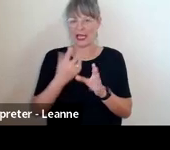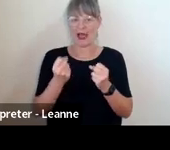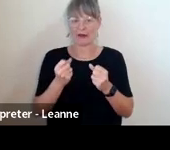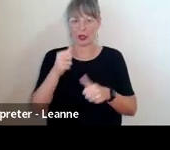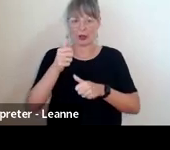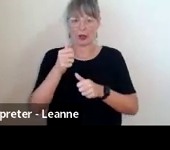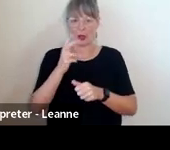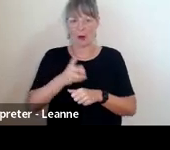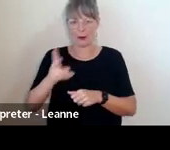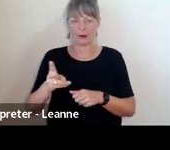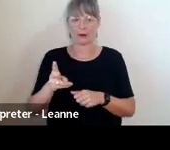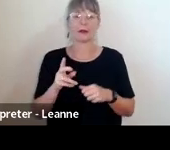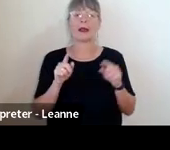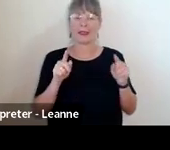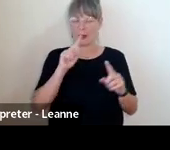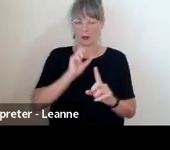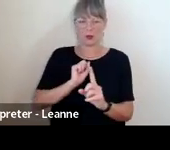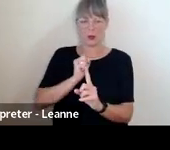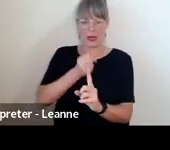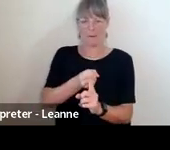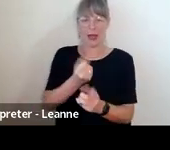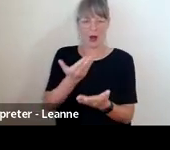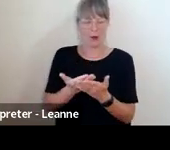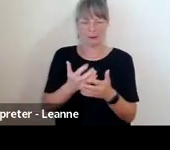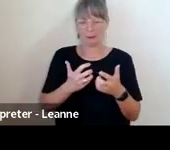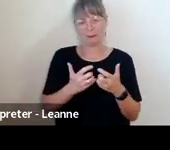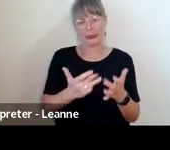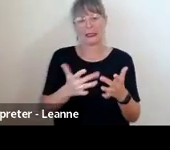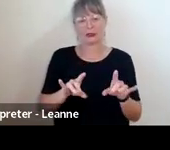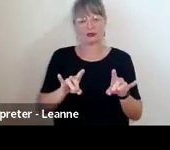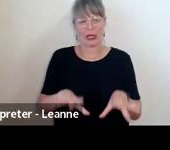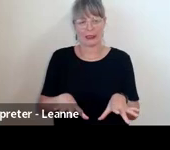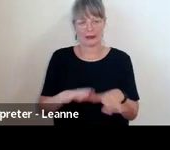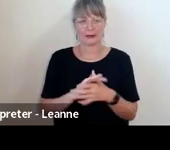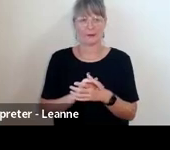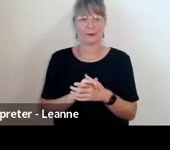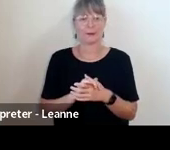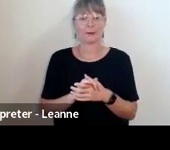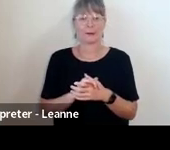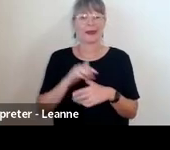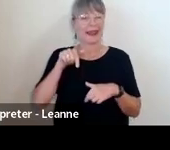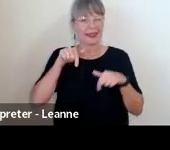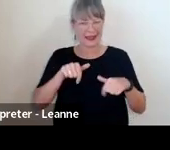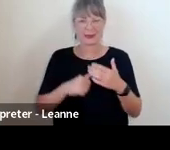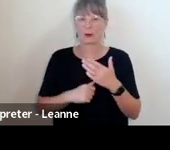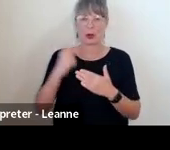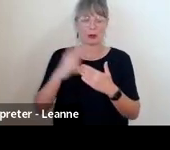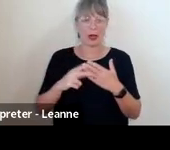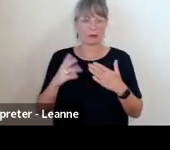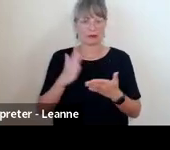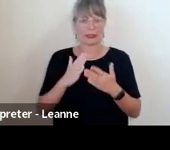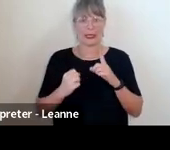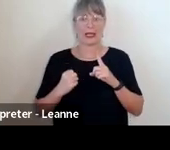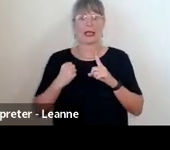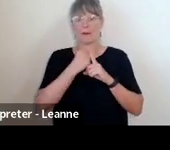many Australians. The remarkable Launcher program has opened our eyes. The masterclasses, experts, networks, and coaches have helped